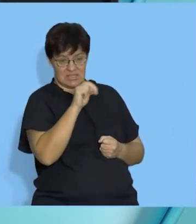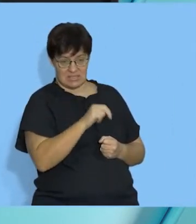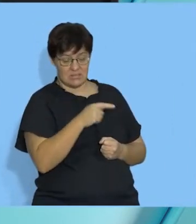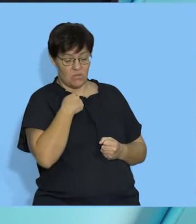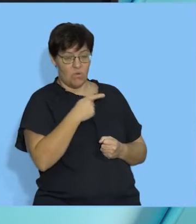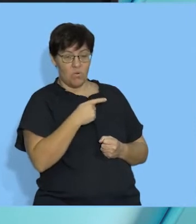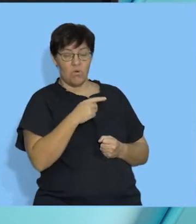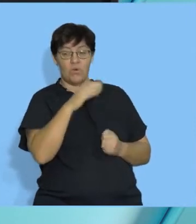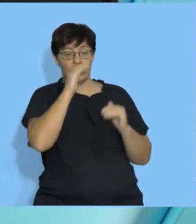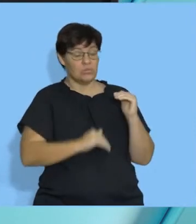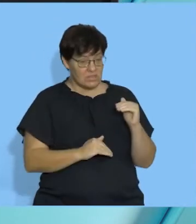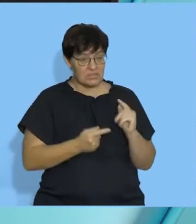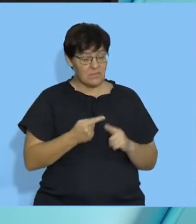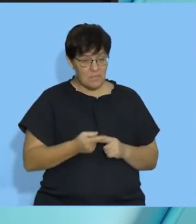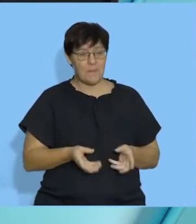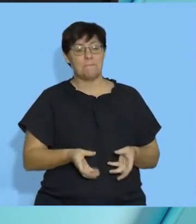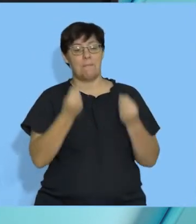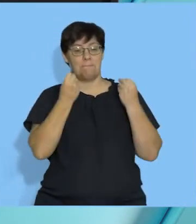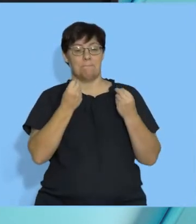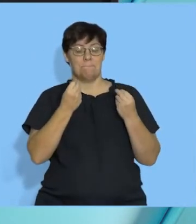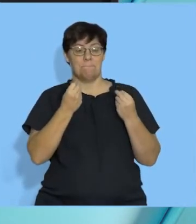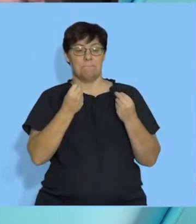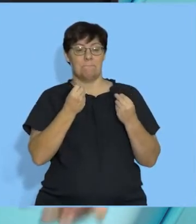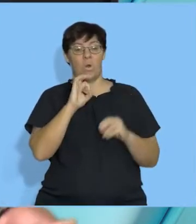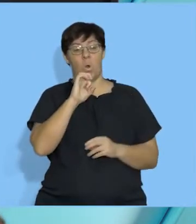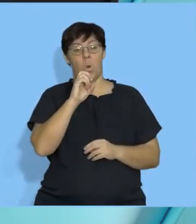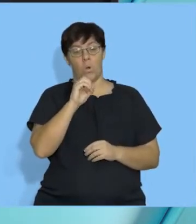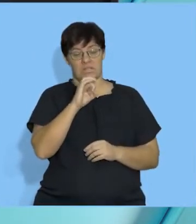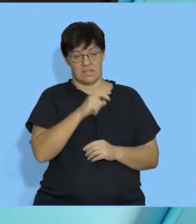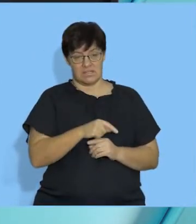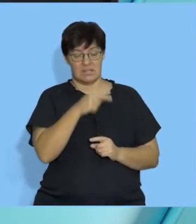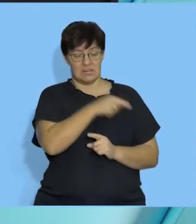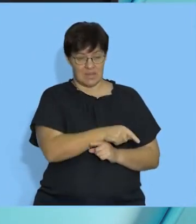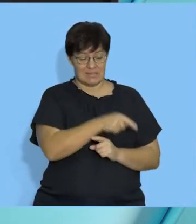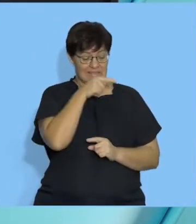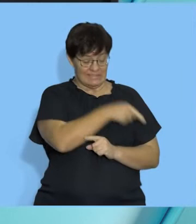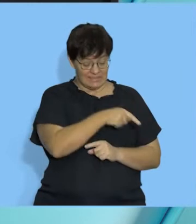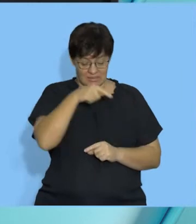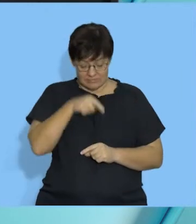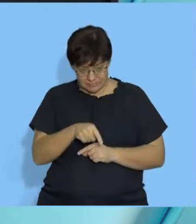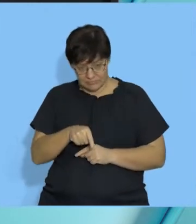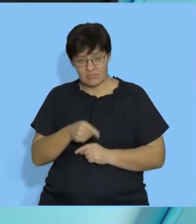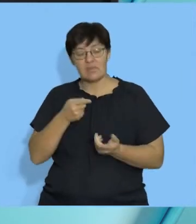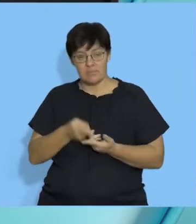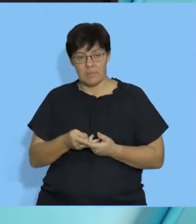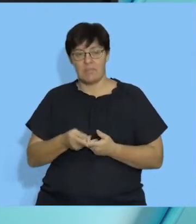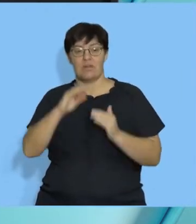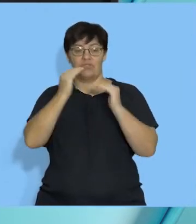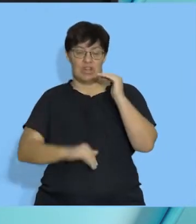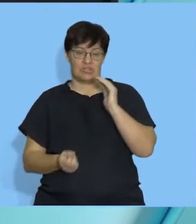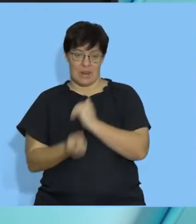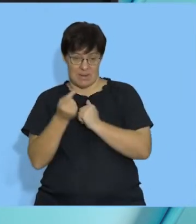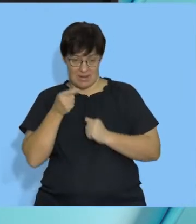agent undergoes oxidation, and then an oxidizing agent actually undergoes reduction. So